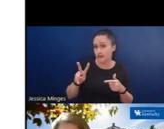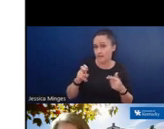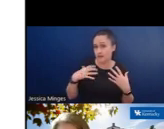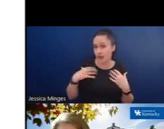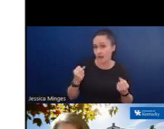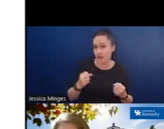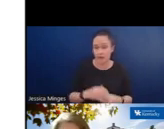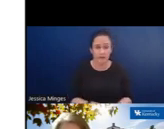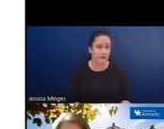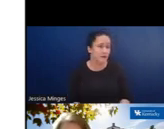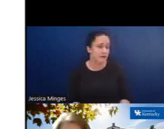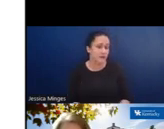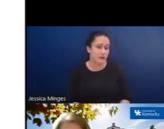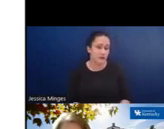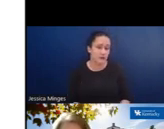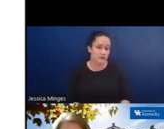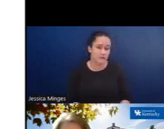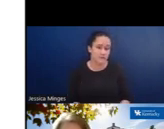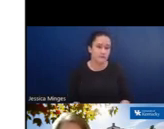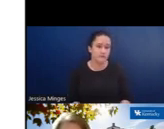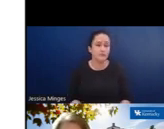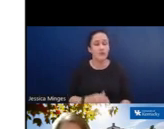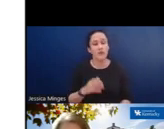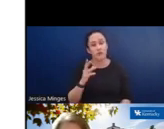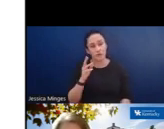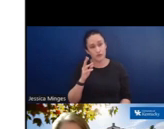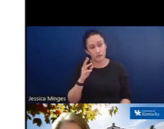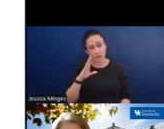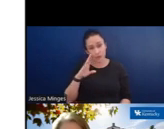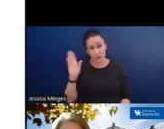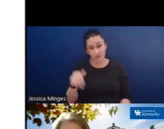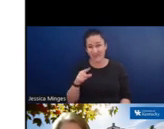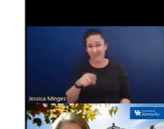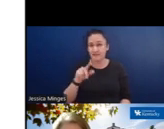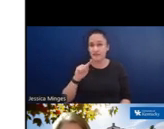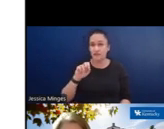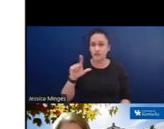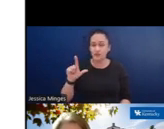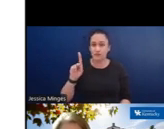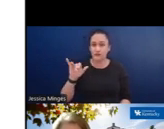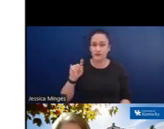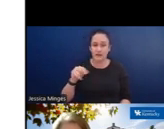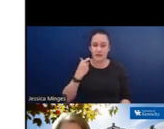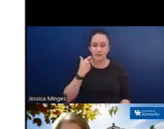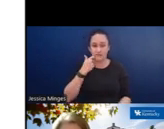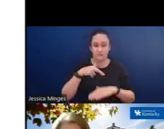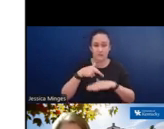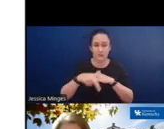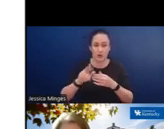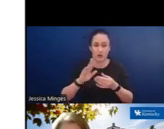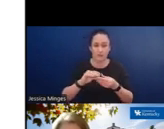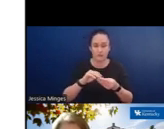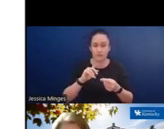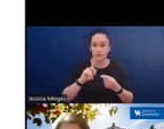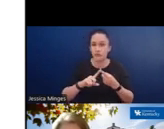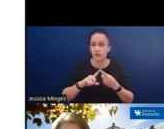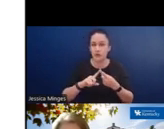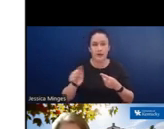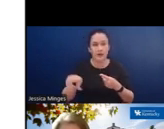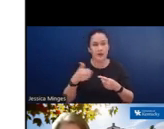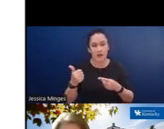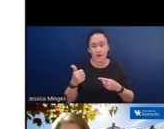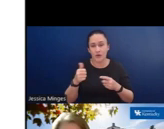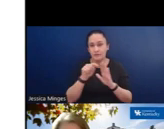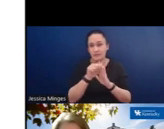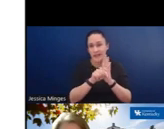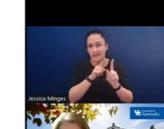And so just so you all are familiar, this is the toolkit that I was just referring to. And another tenet of harm reduction is that it